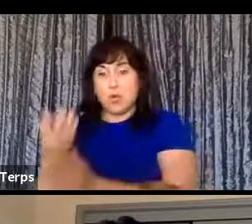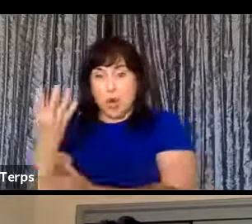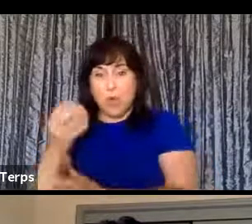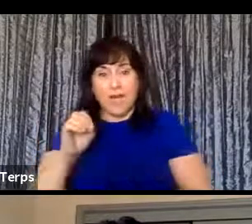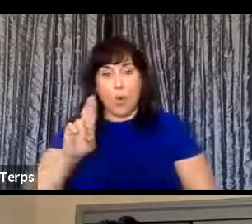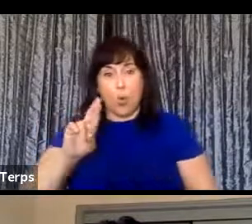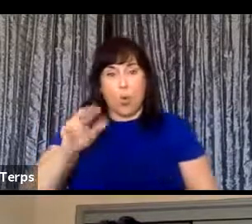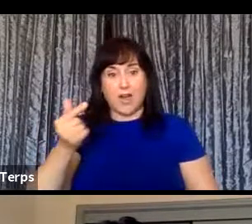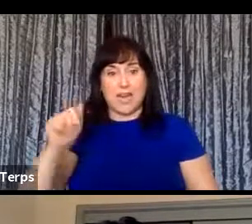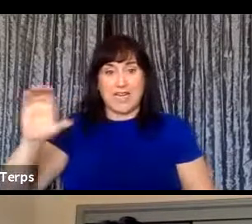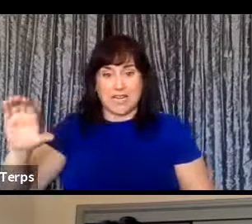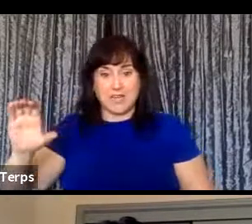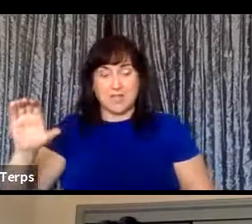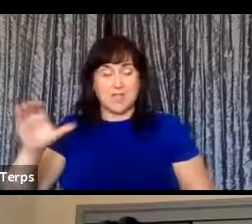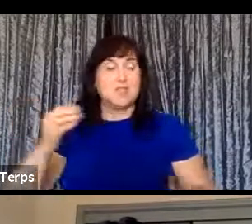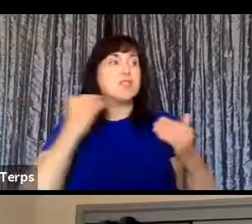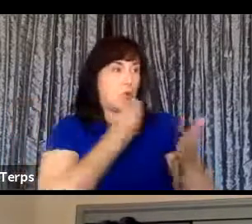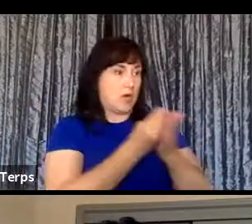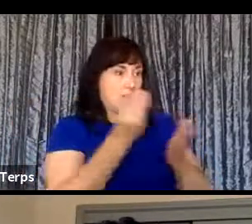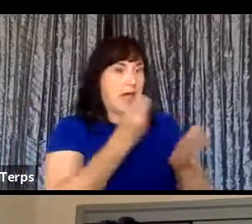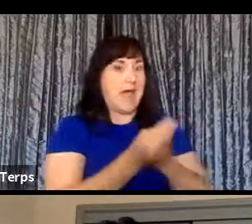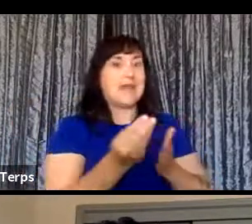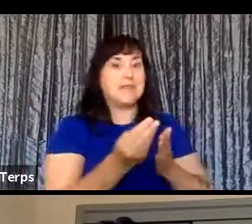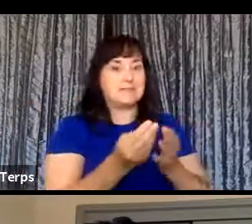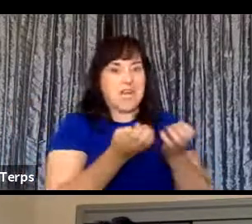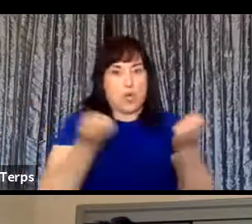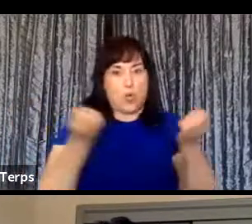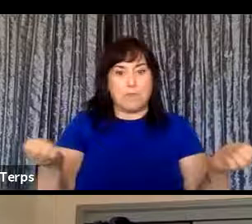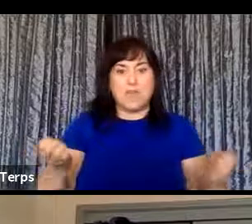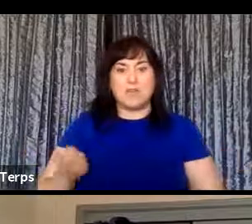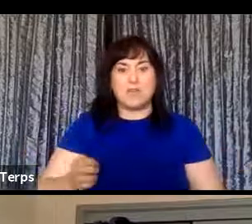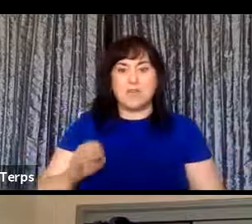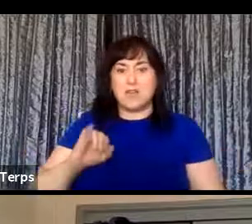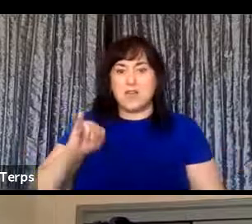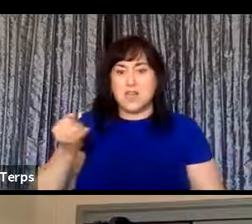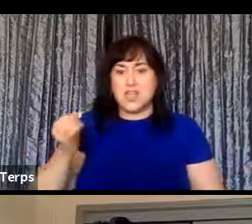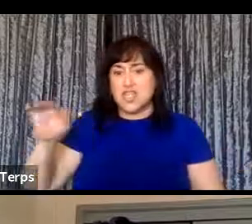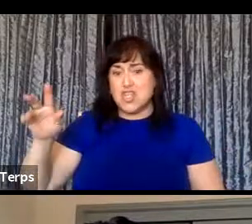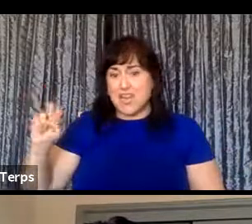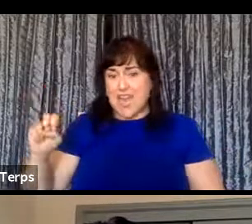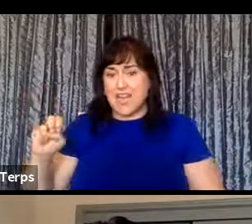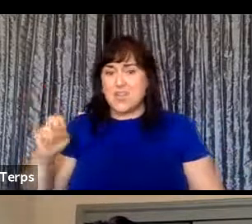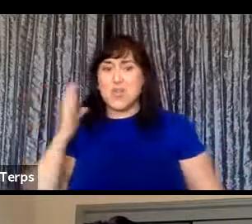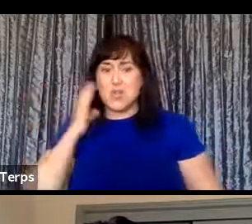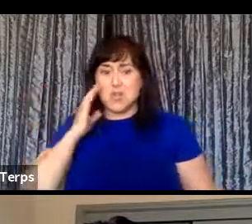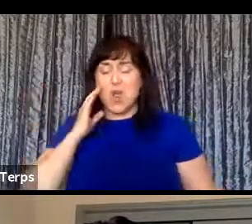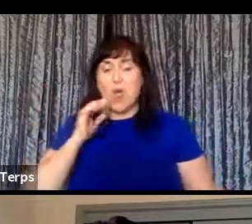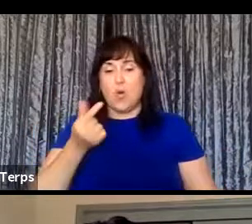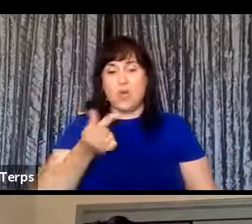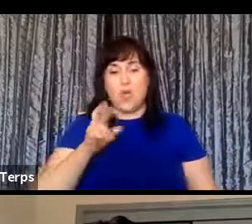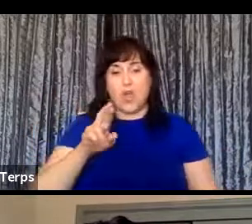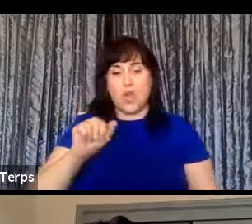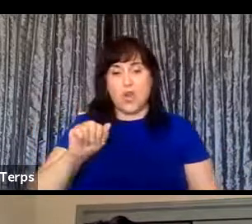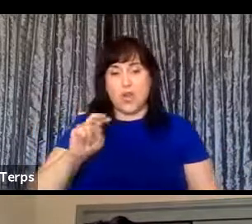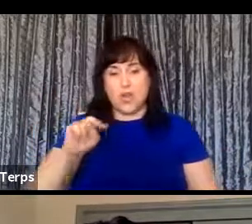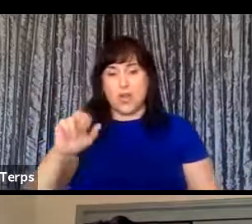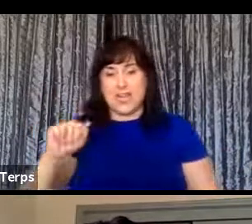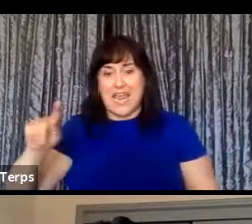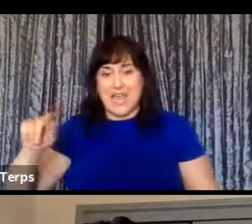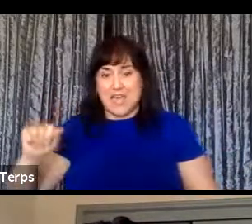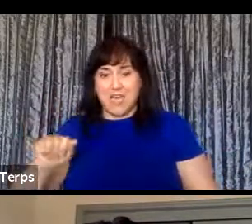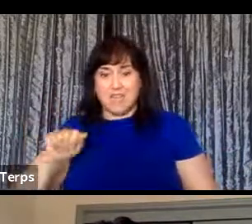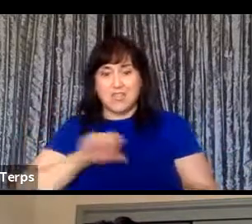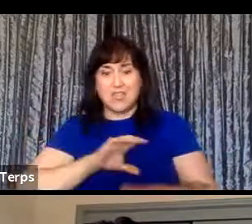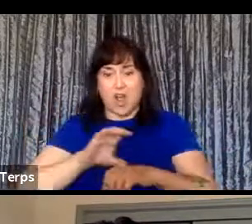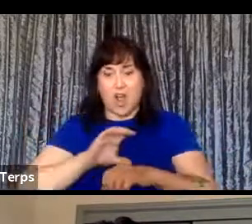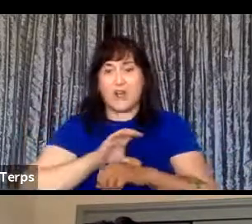basically then buy equipment. Jeanette, if you lived in Grenada, you'll know of a Grenada chocolate company. That is the chocolate which I'm talking about. And